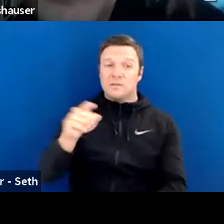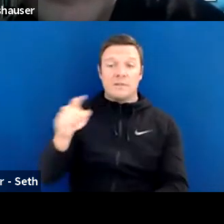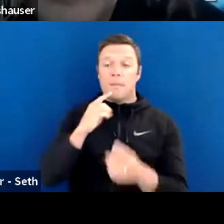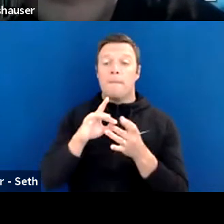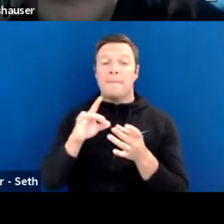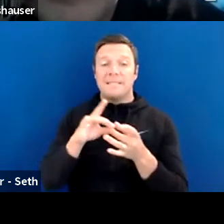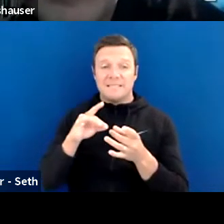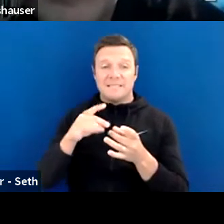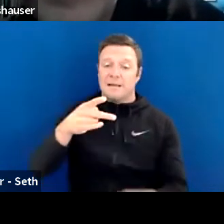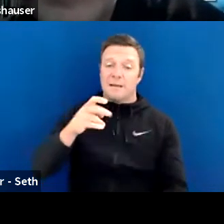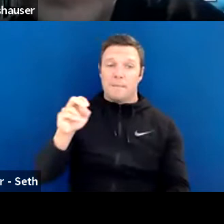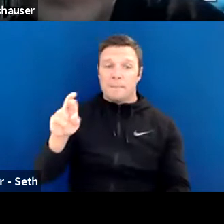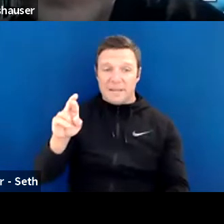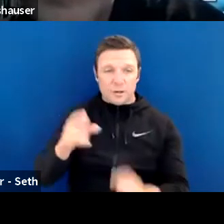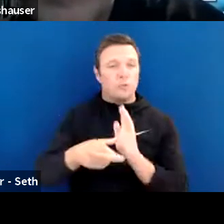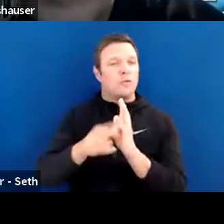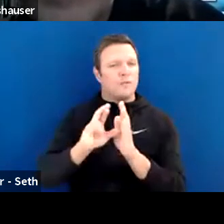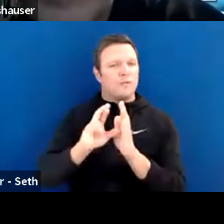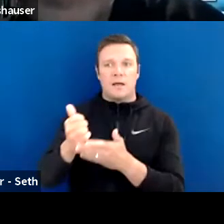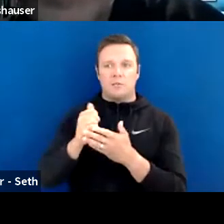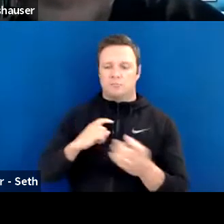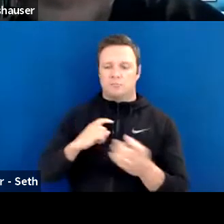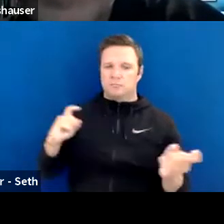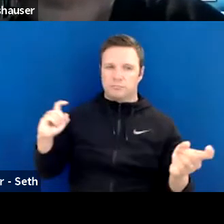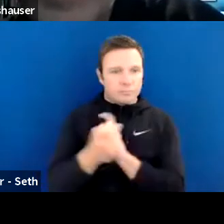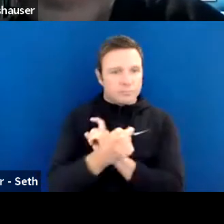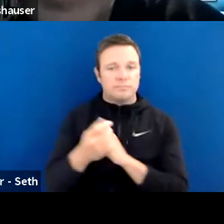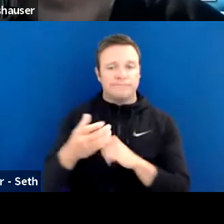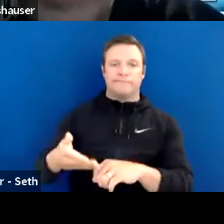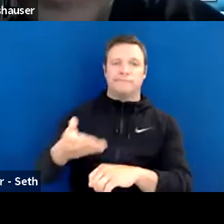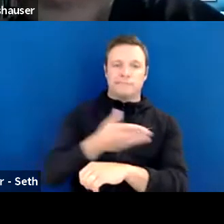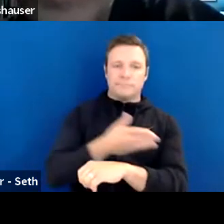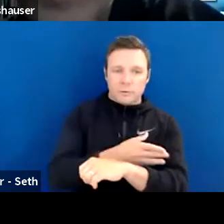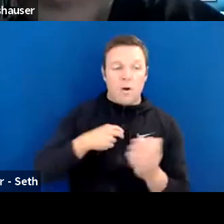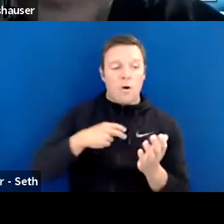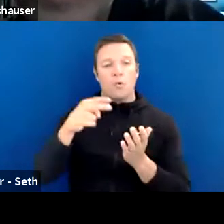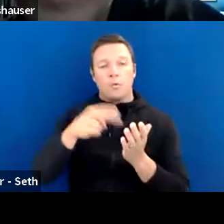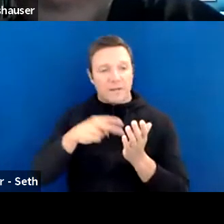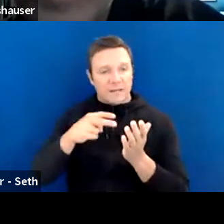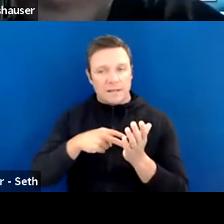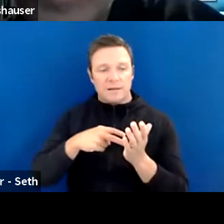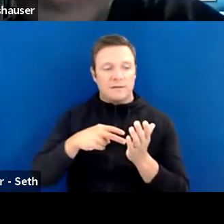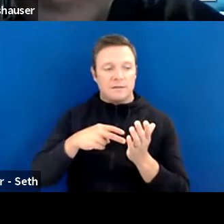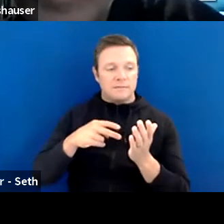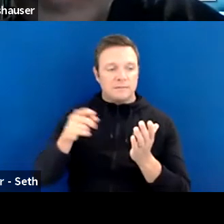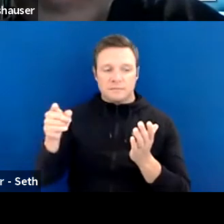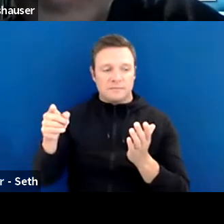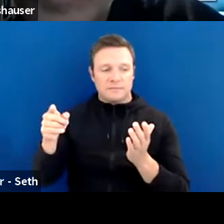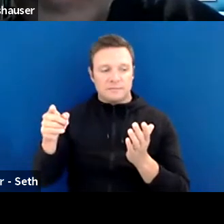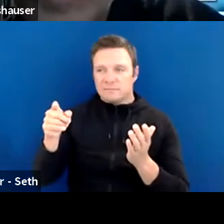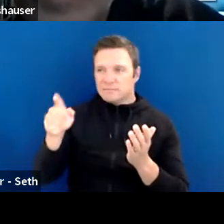as being transformative for their own experience, to be able to read their peers' writing and both give feedback and receive